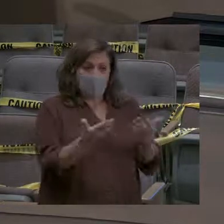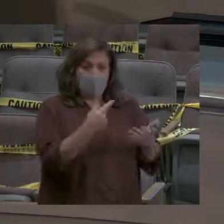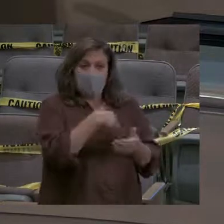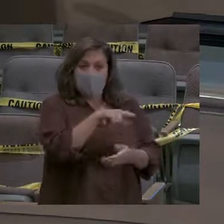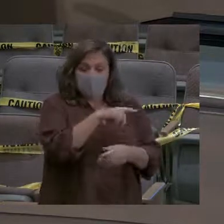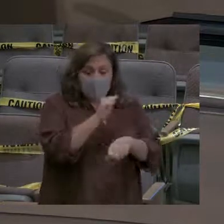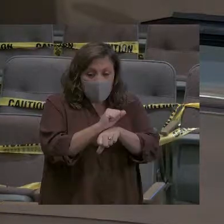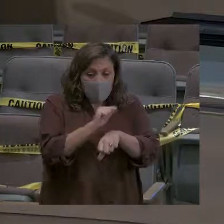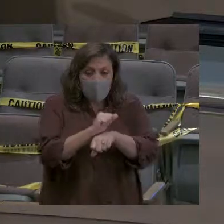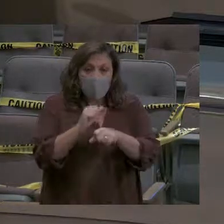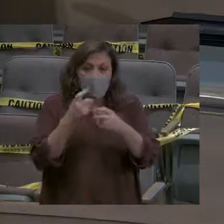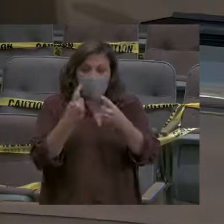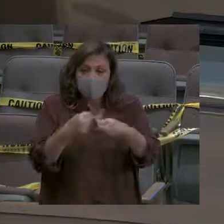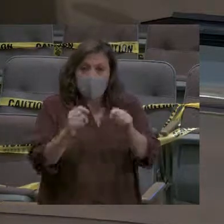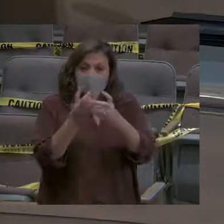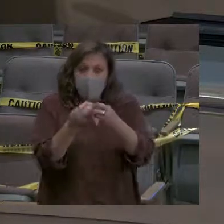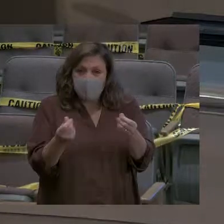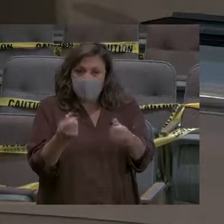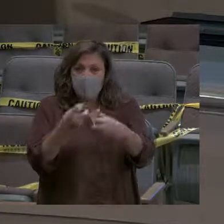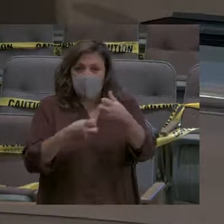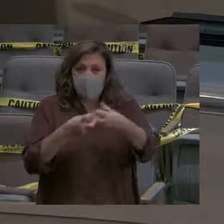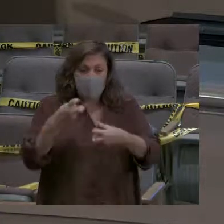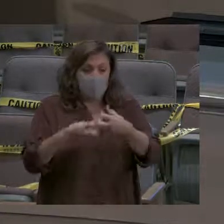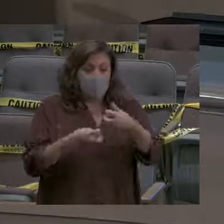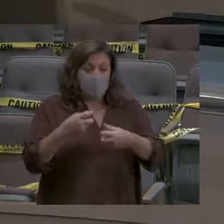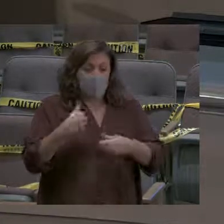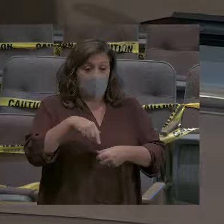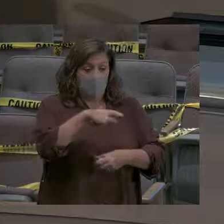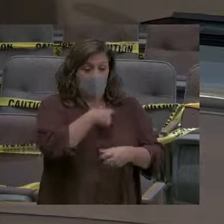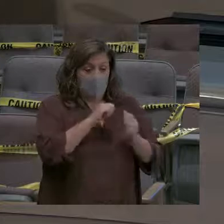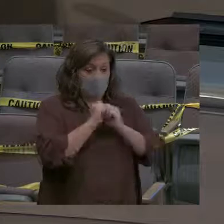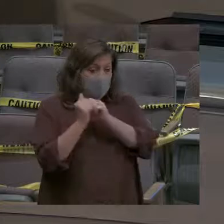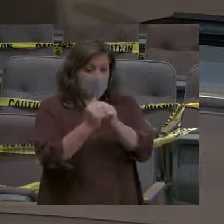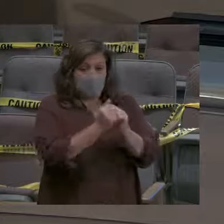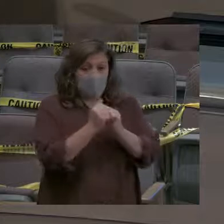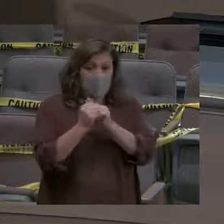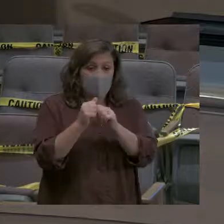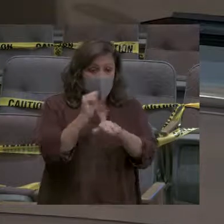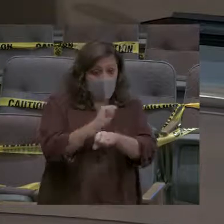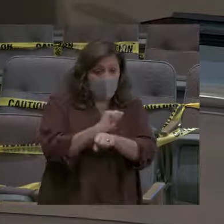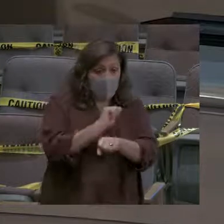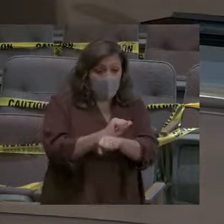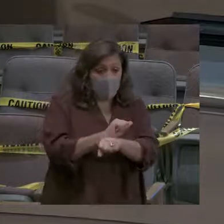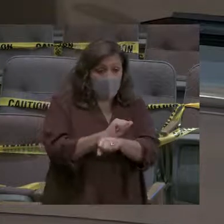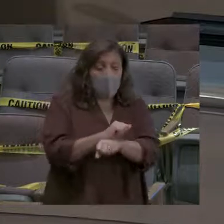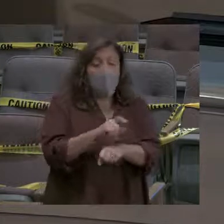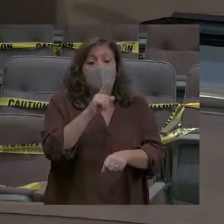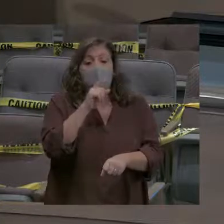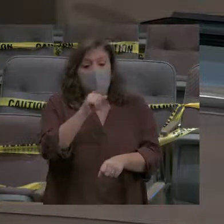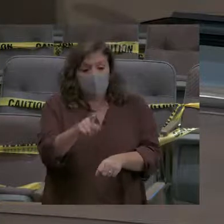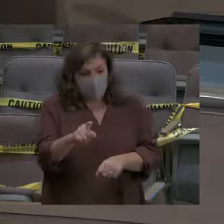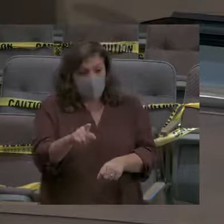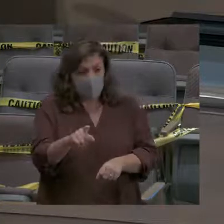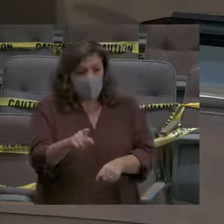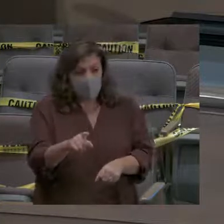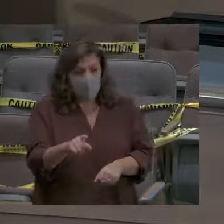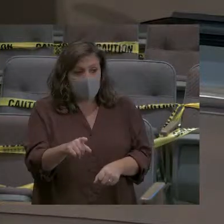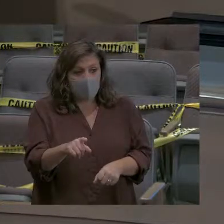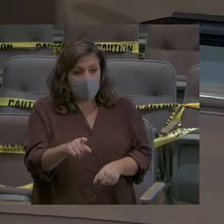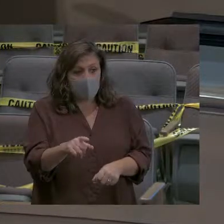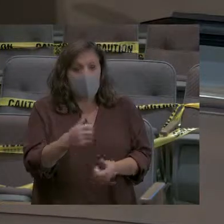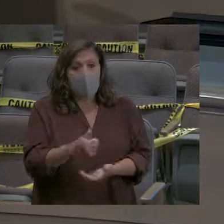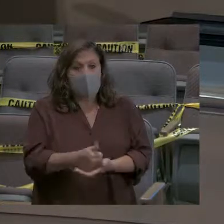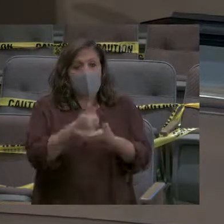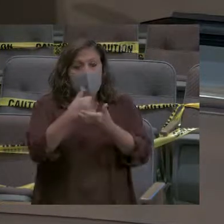and all the things that together we have done that have certainly not put us